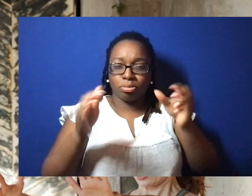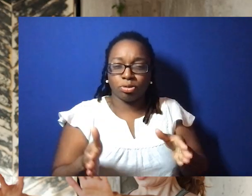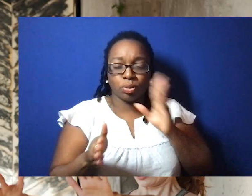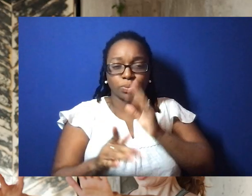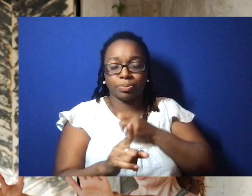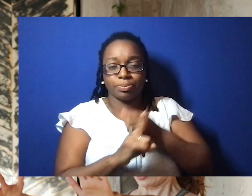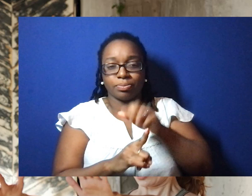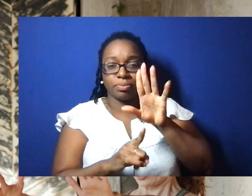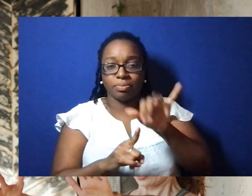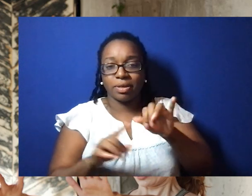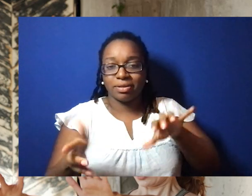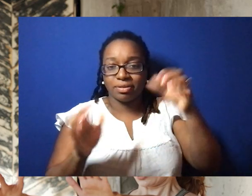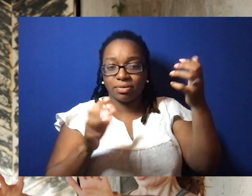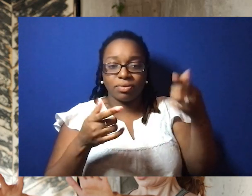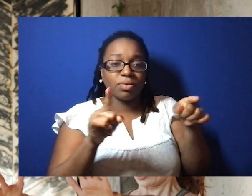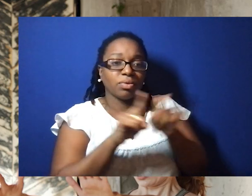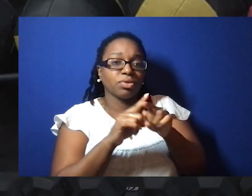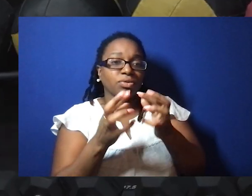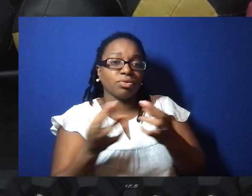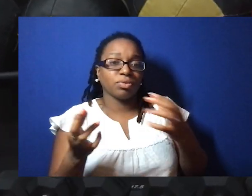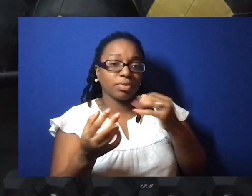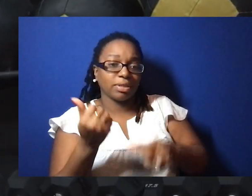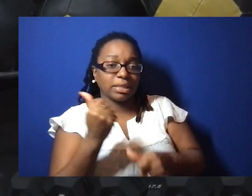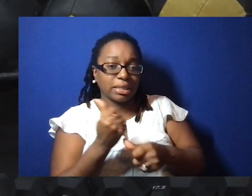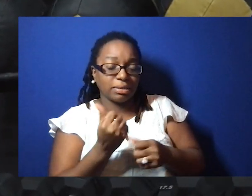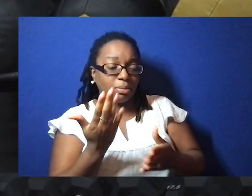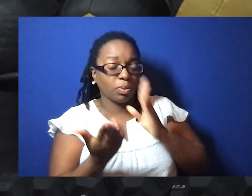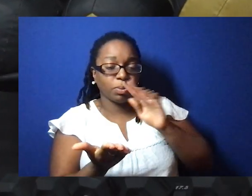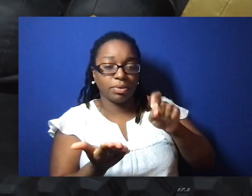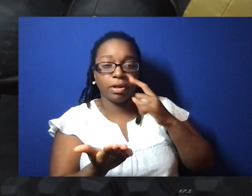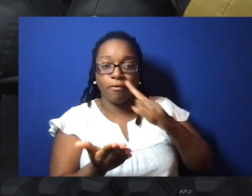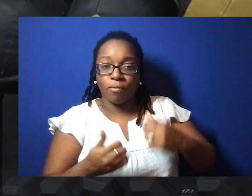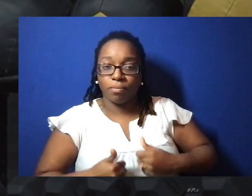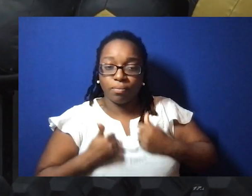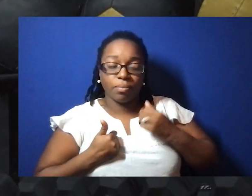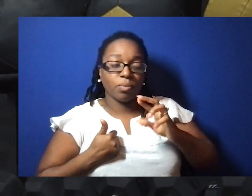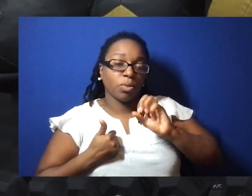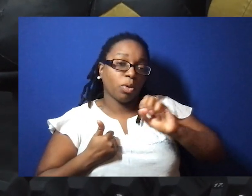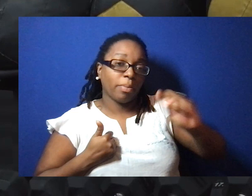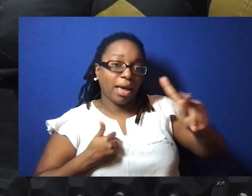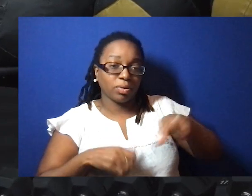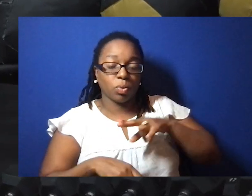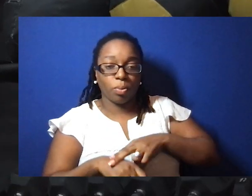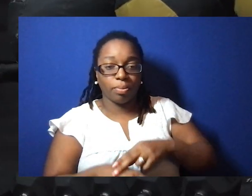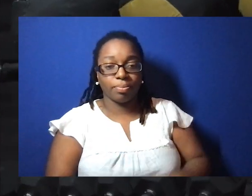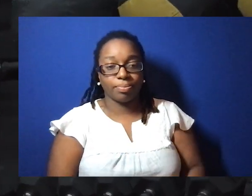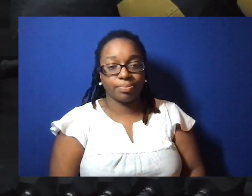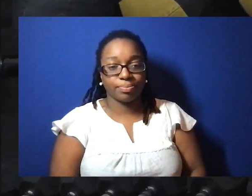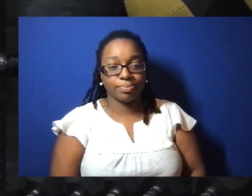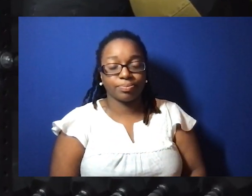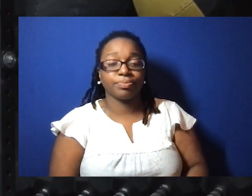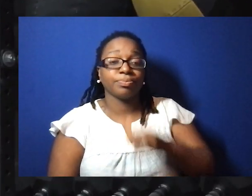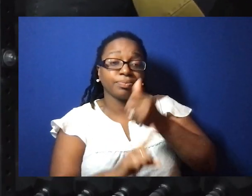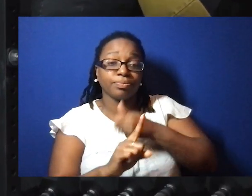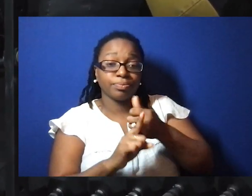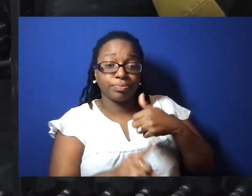a disaster, as well as the resources or assistance which may be needed for survival or to return to normalcy.